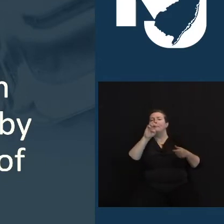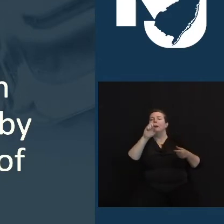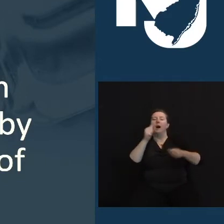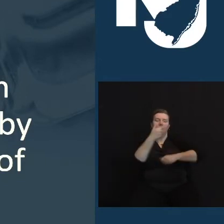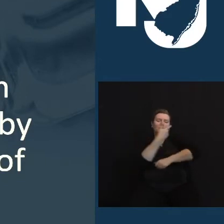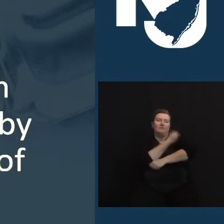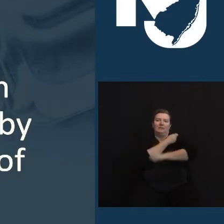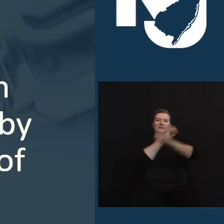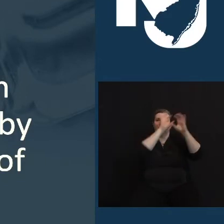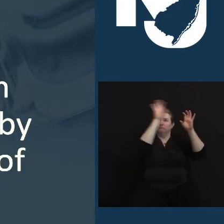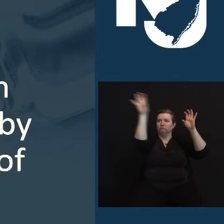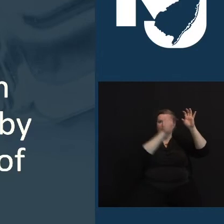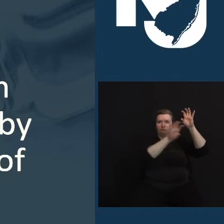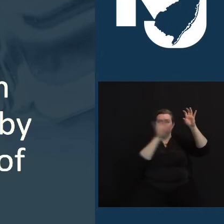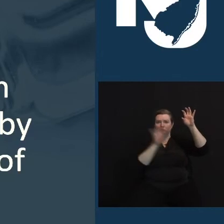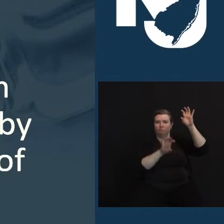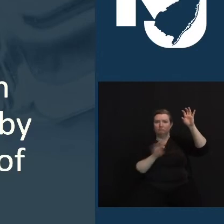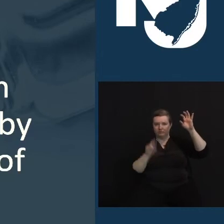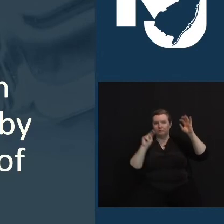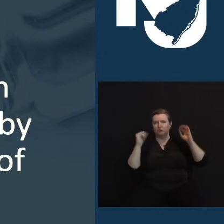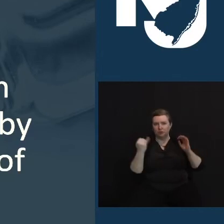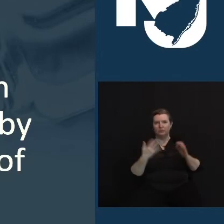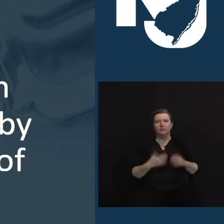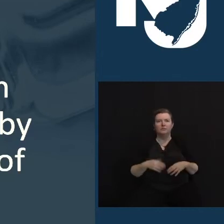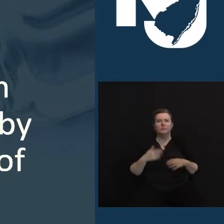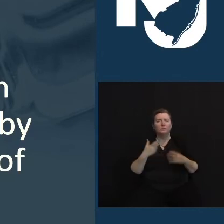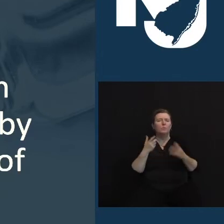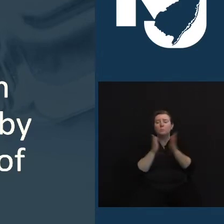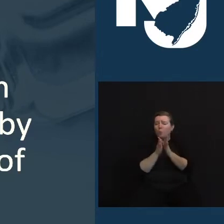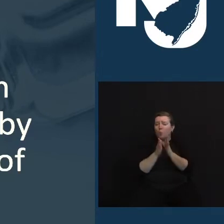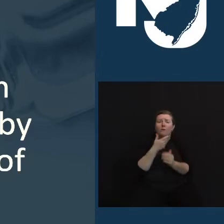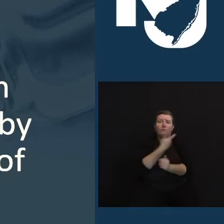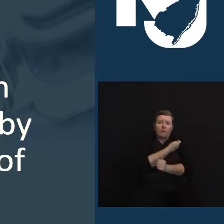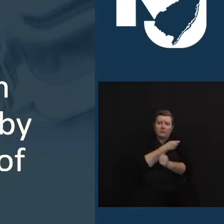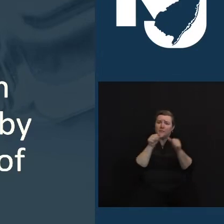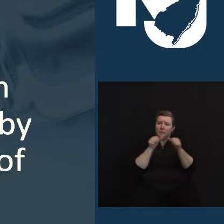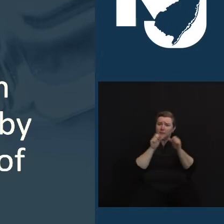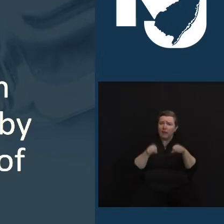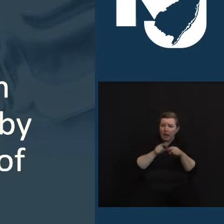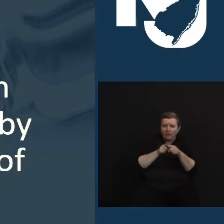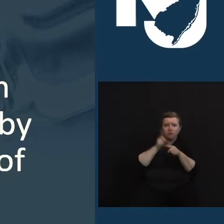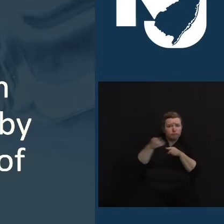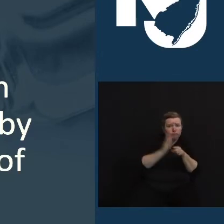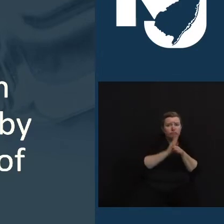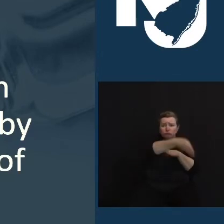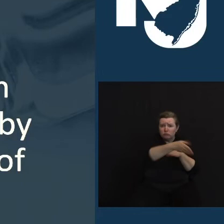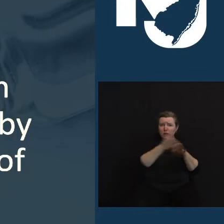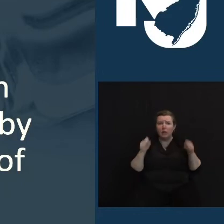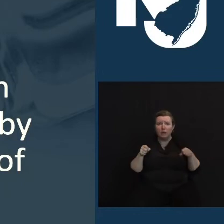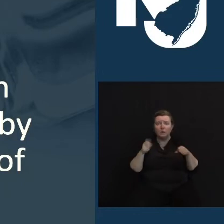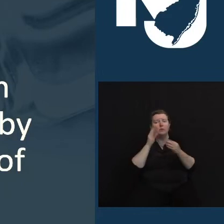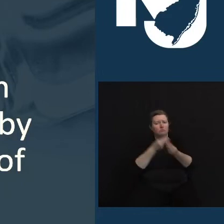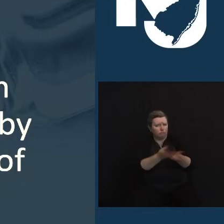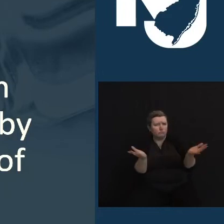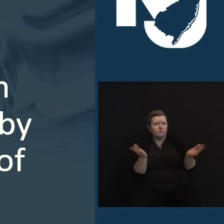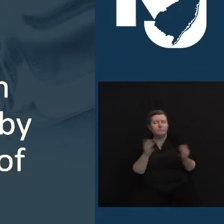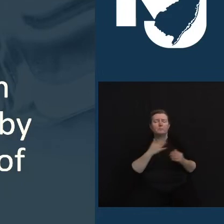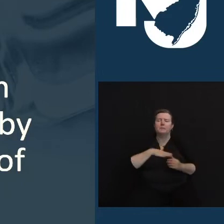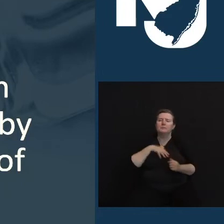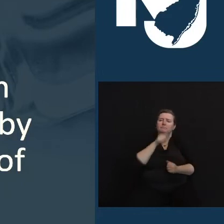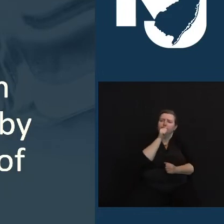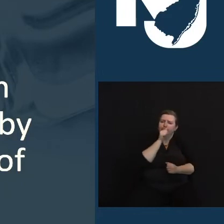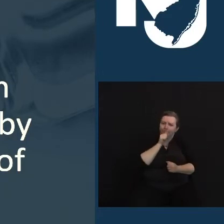strongly that we can responsibly take this step, but folks, please be patient. We know this is going to open up the population. 65